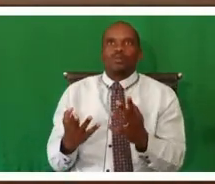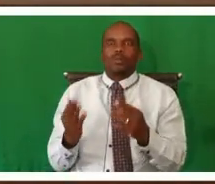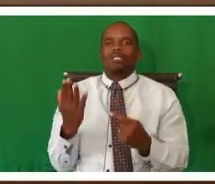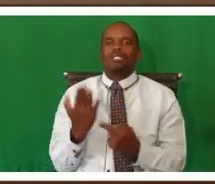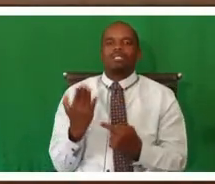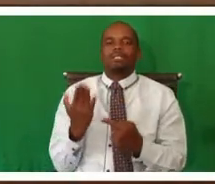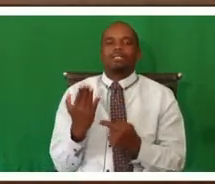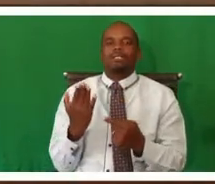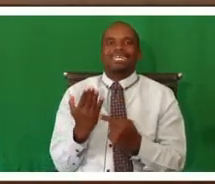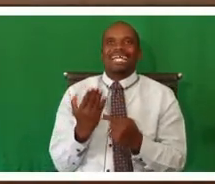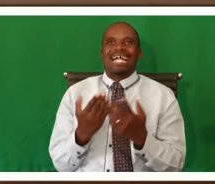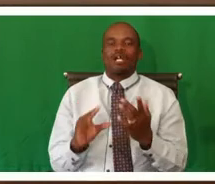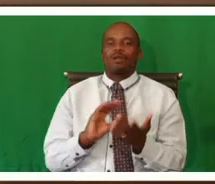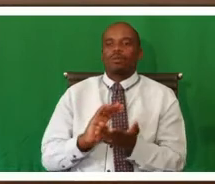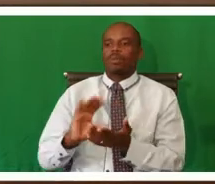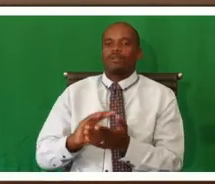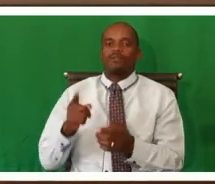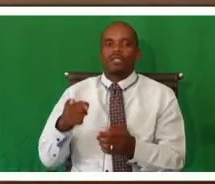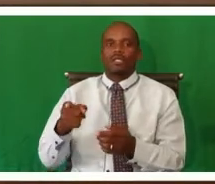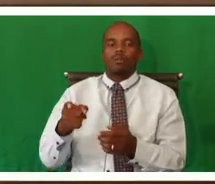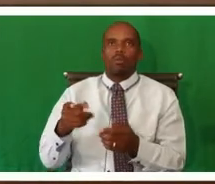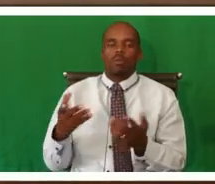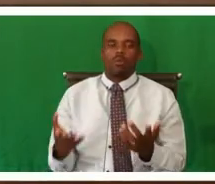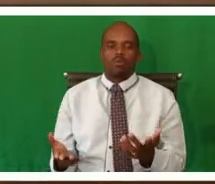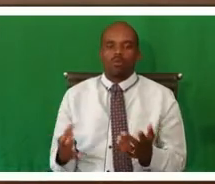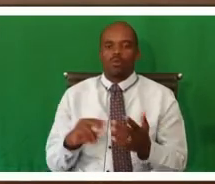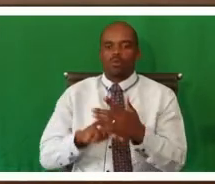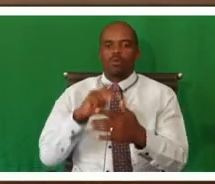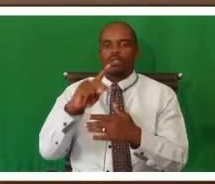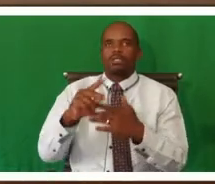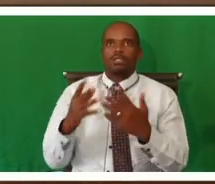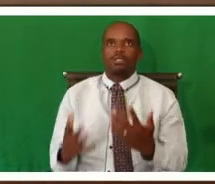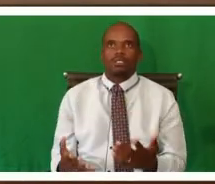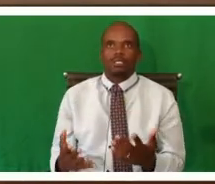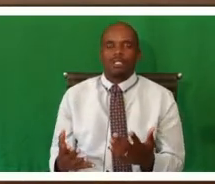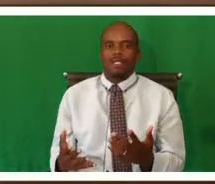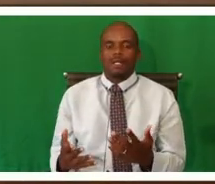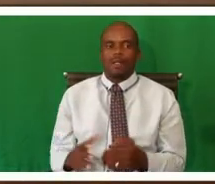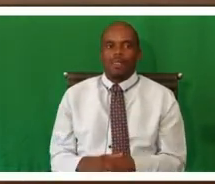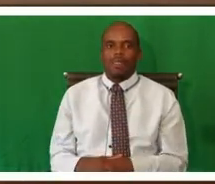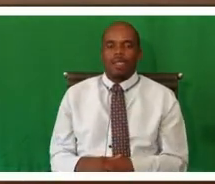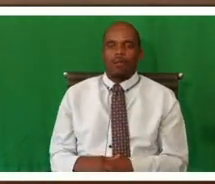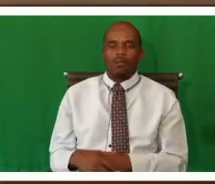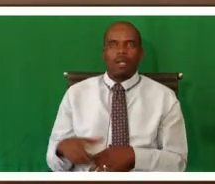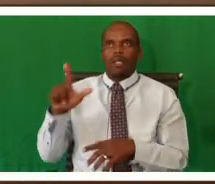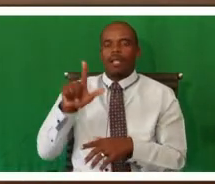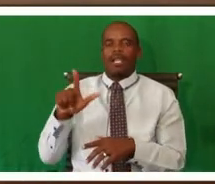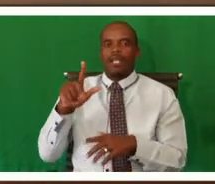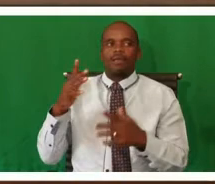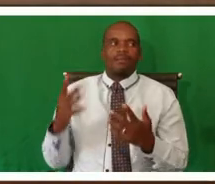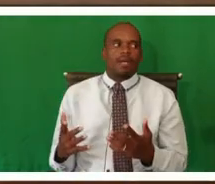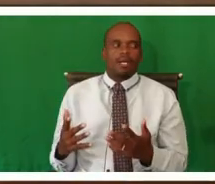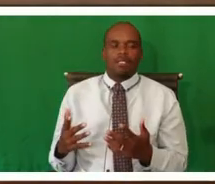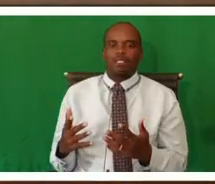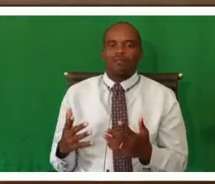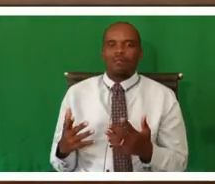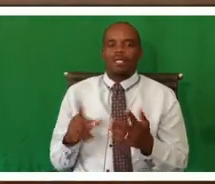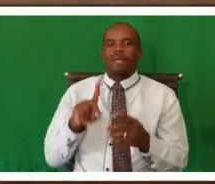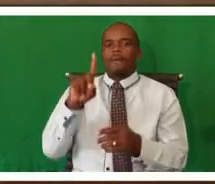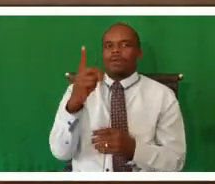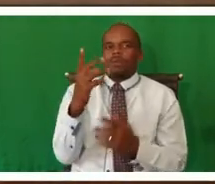to benefit from this project. Construction method used will be labor intensive and